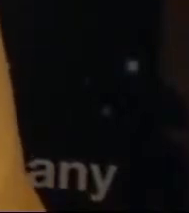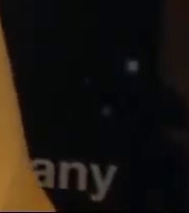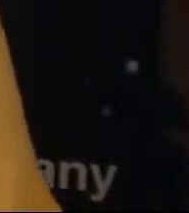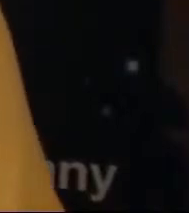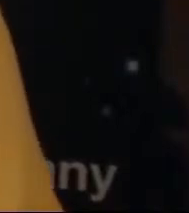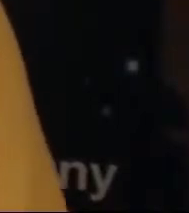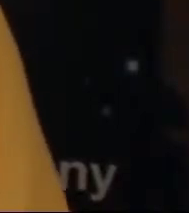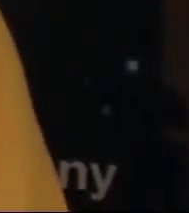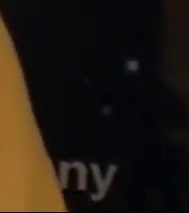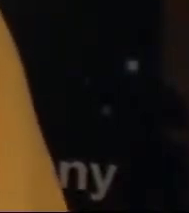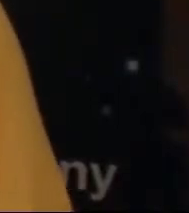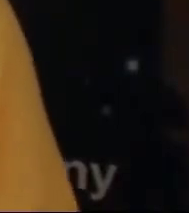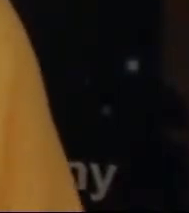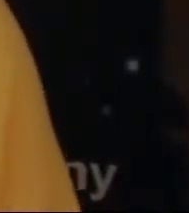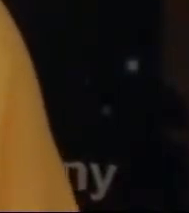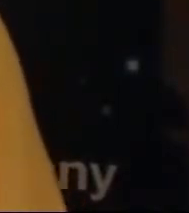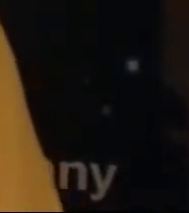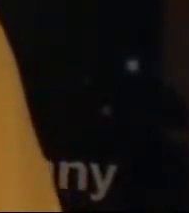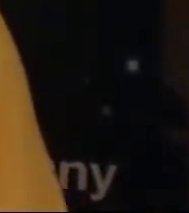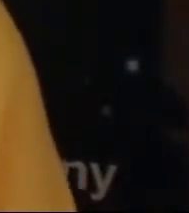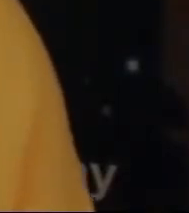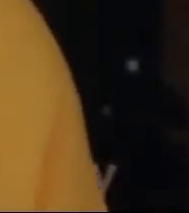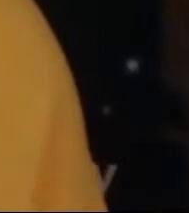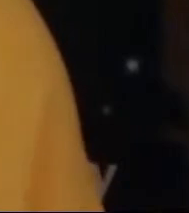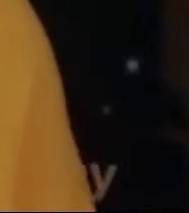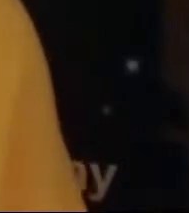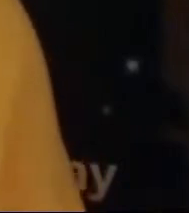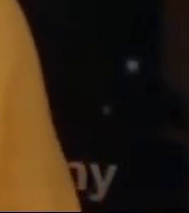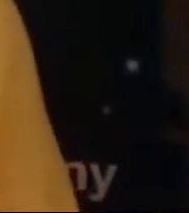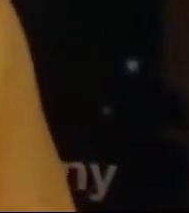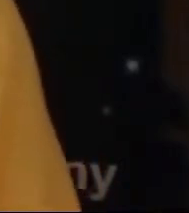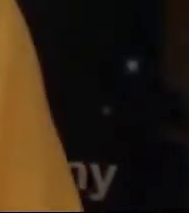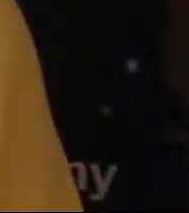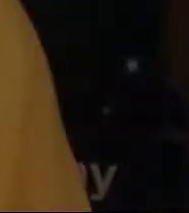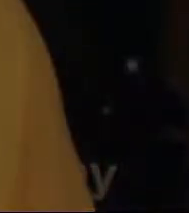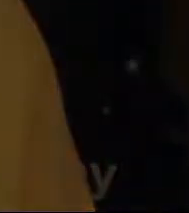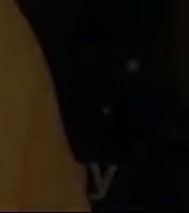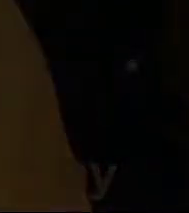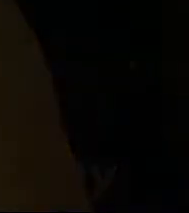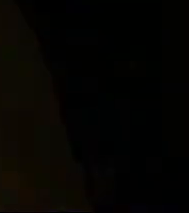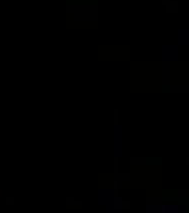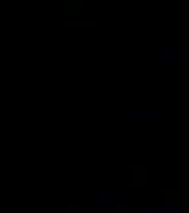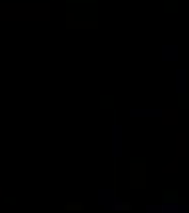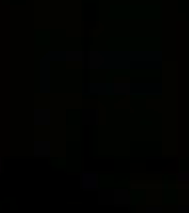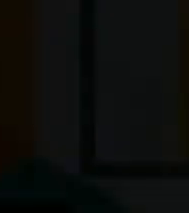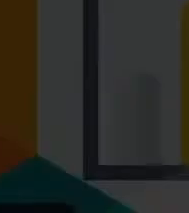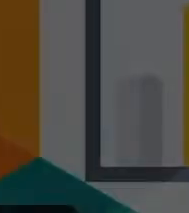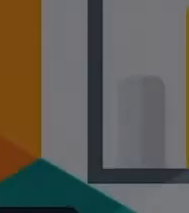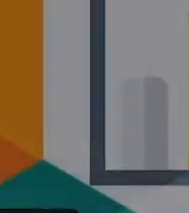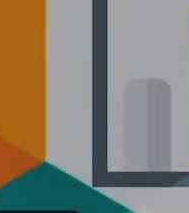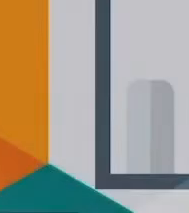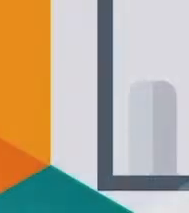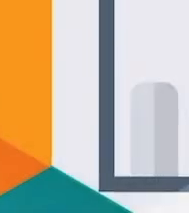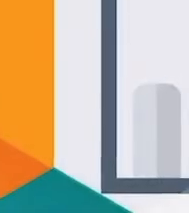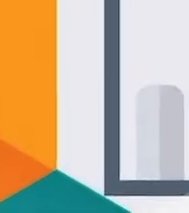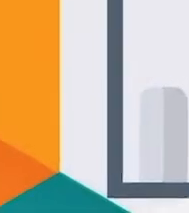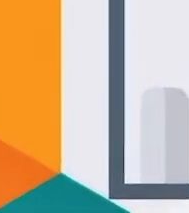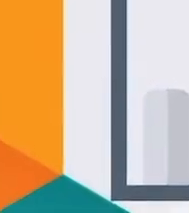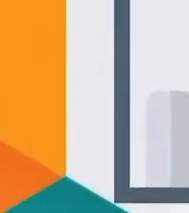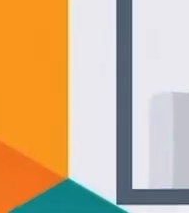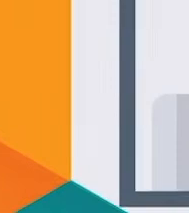the great thing that came through when I watched all the videos of the projects that I was judging.